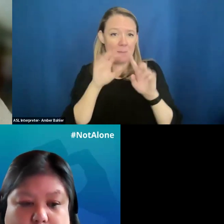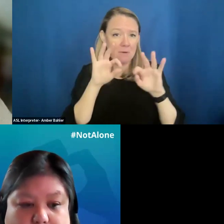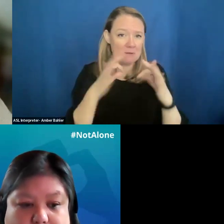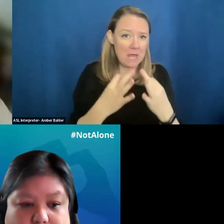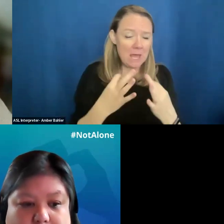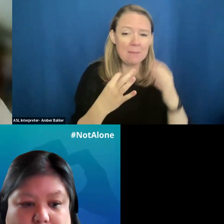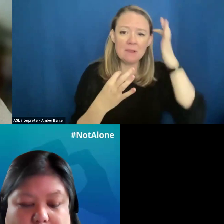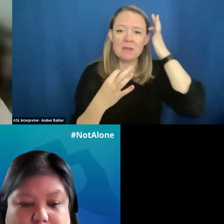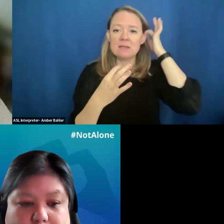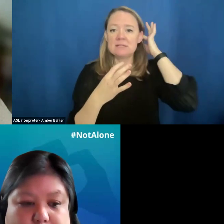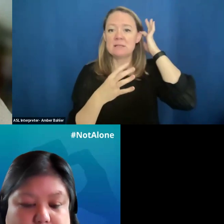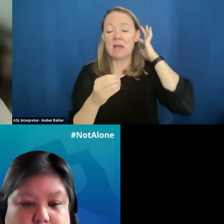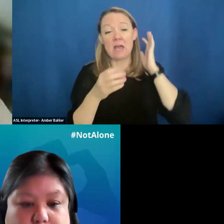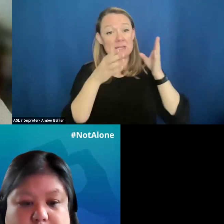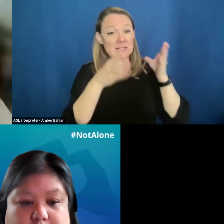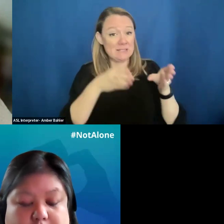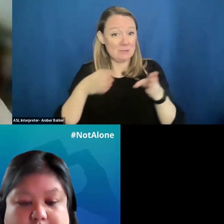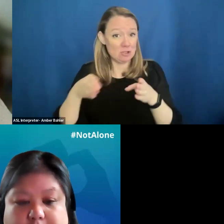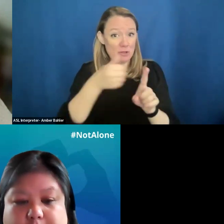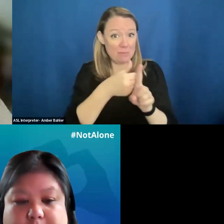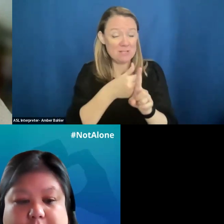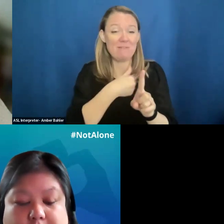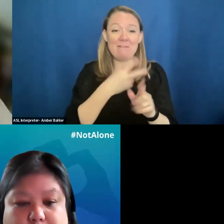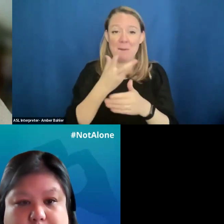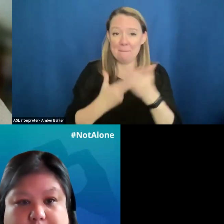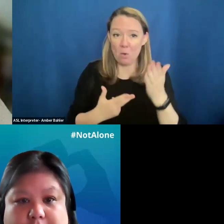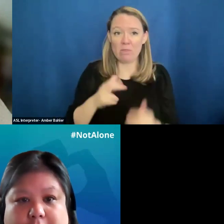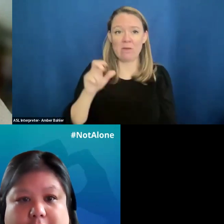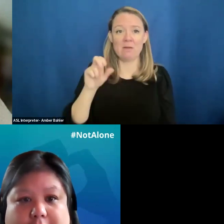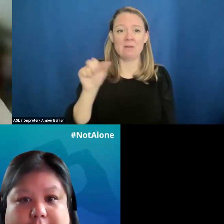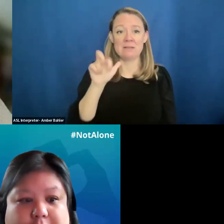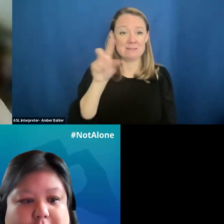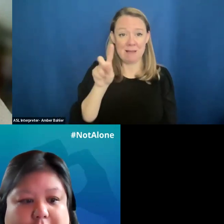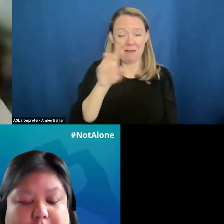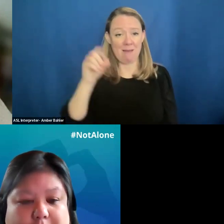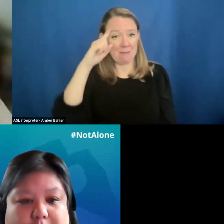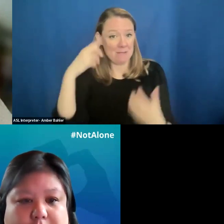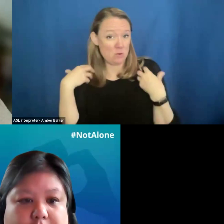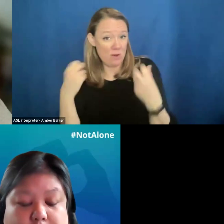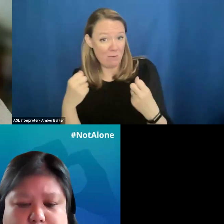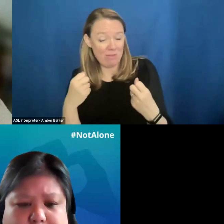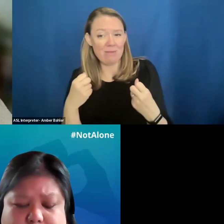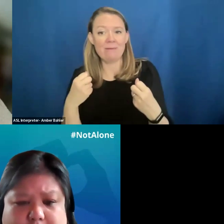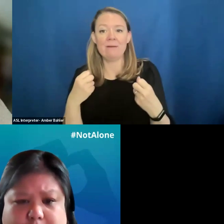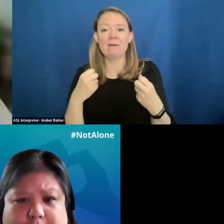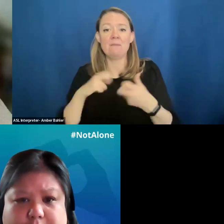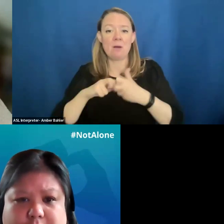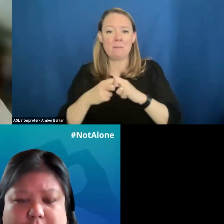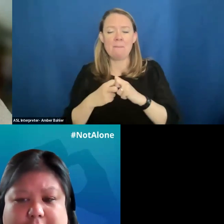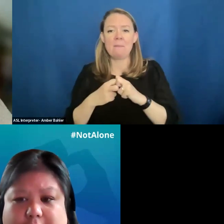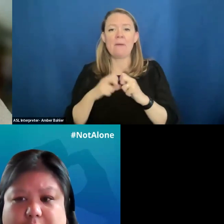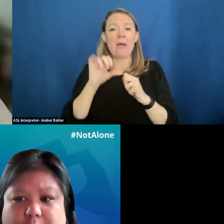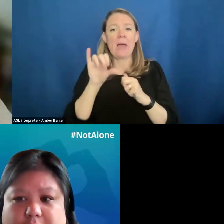the co-occurring both substance use and mental health treatment. And, you know, the stories I hear